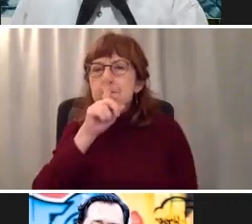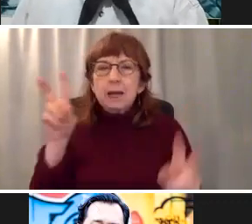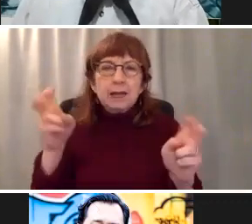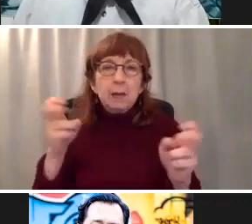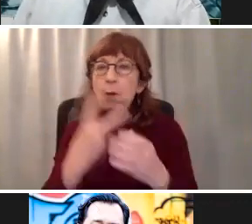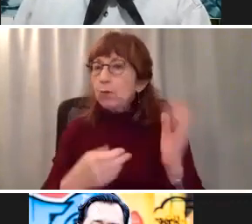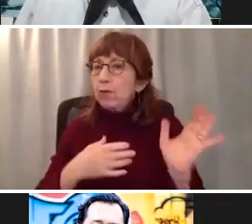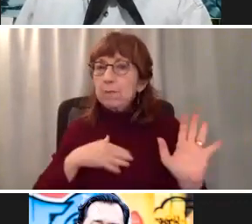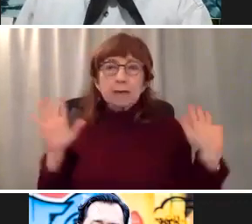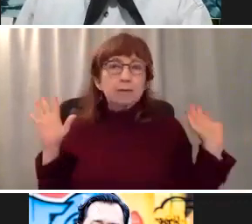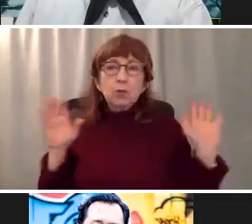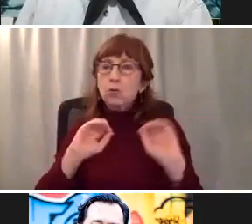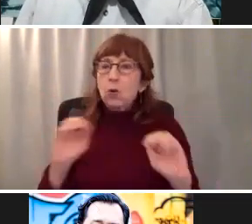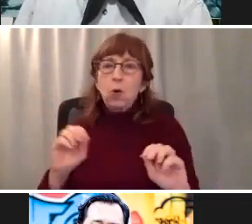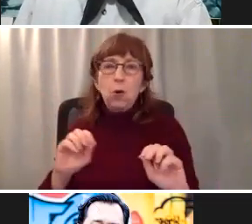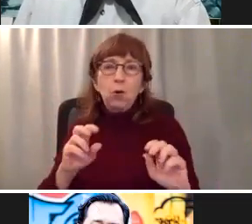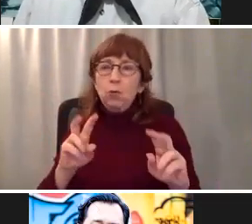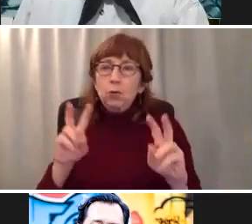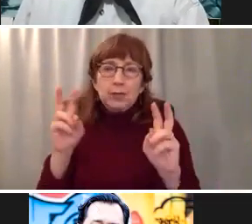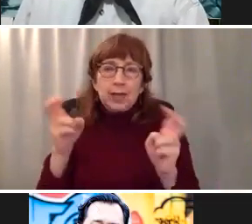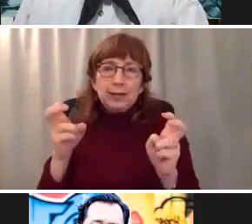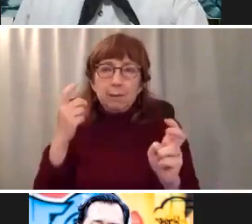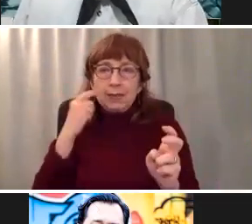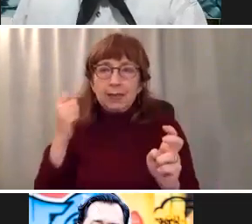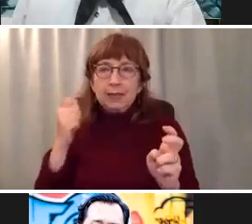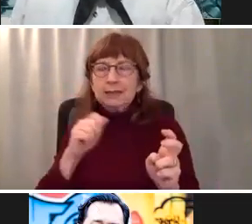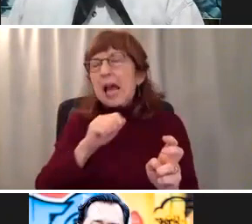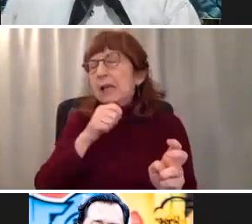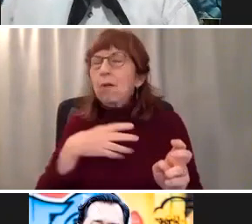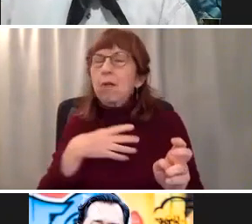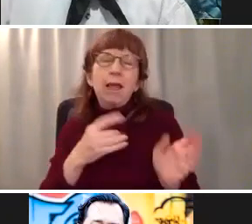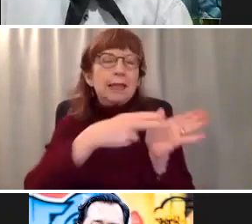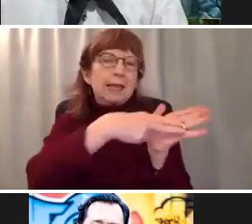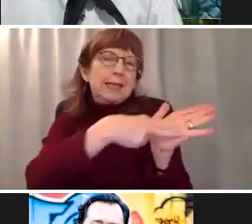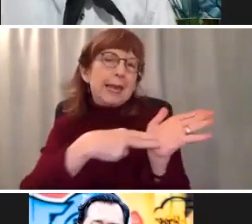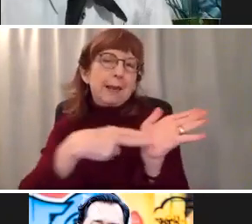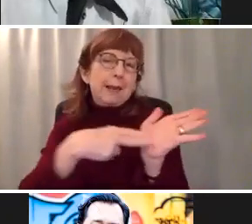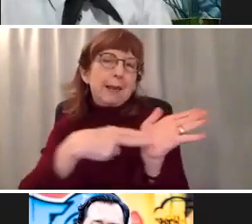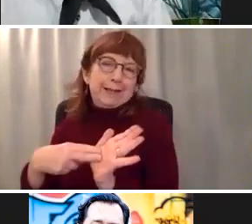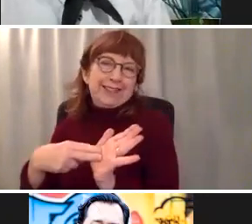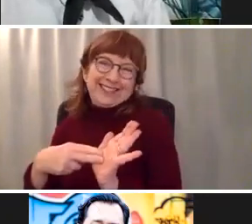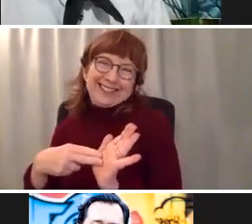mine are untitled because I'm not into labels.